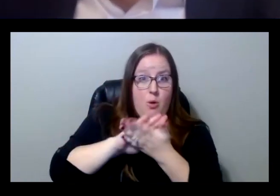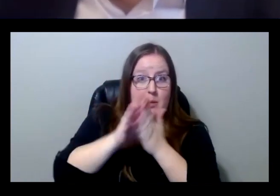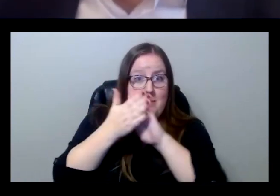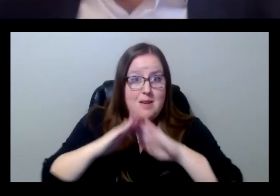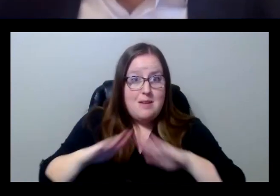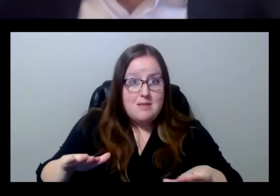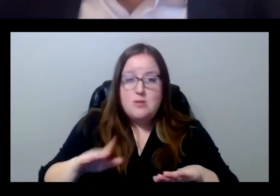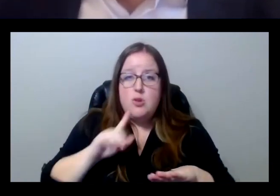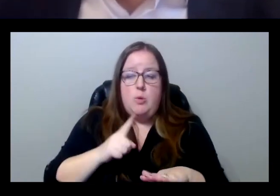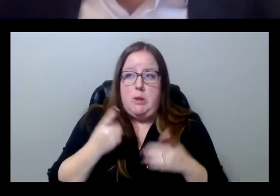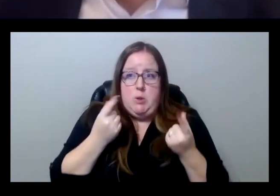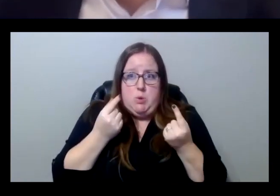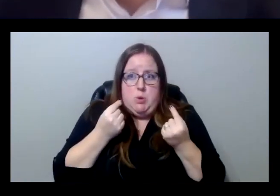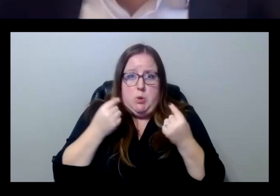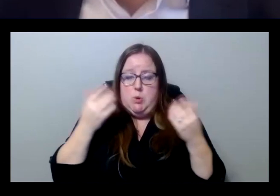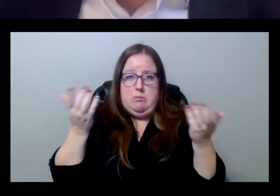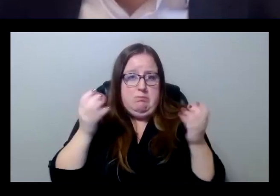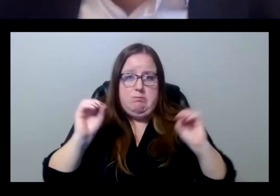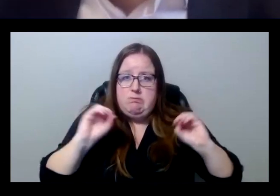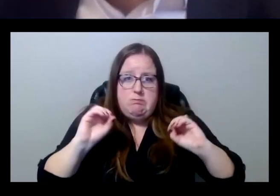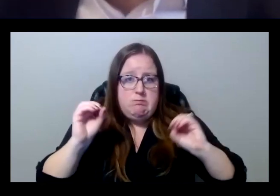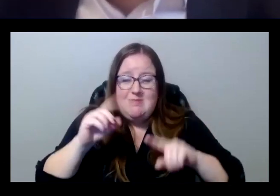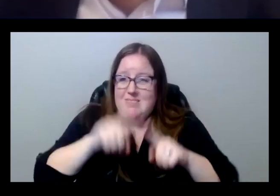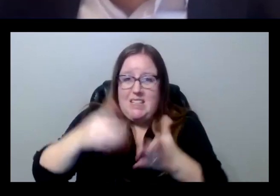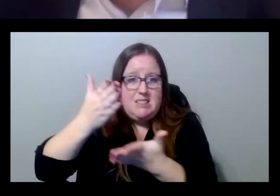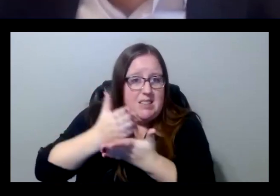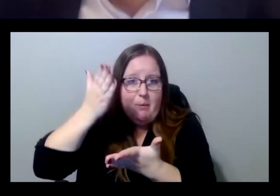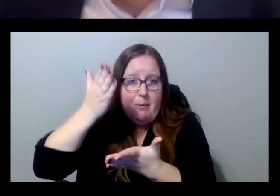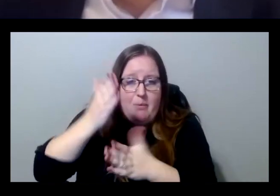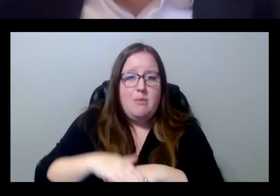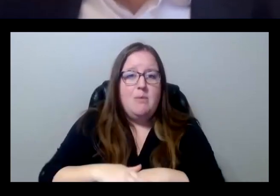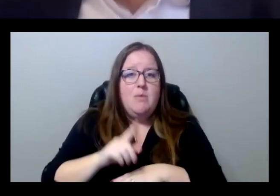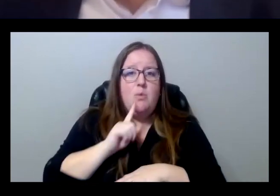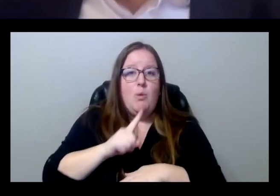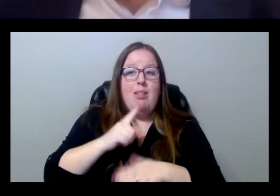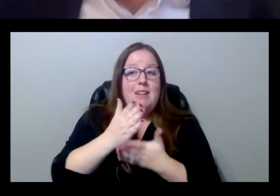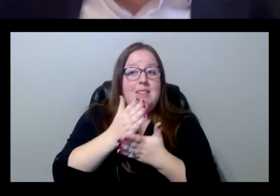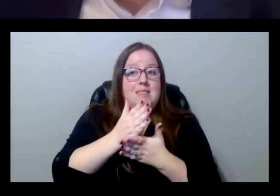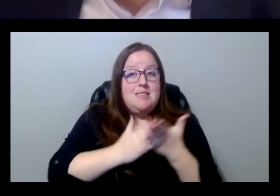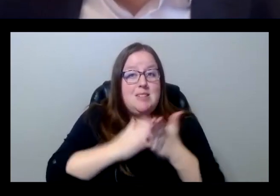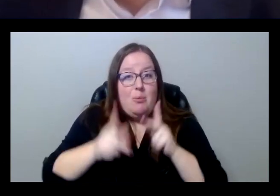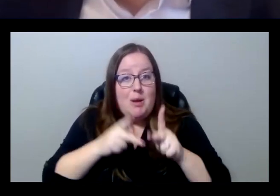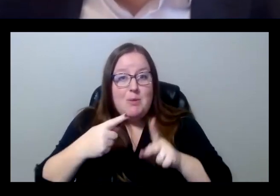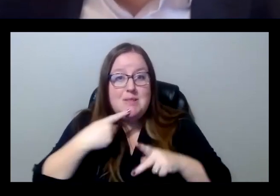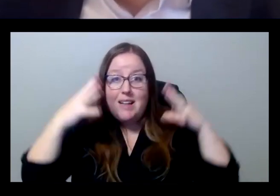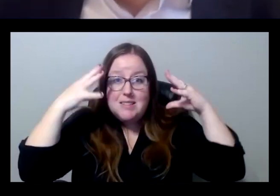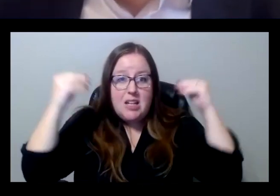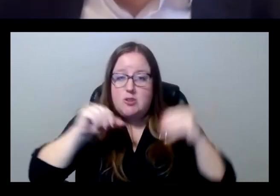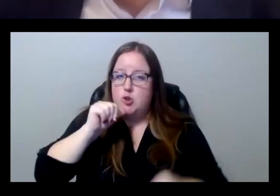at the time, the Bosnian Serbs who lived in the city, and by the way, the city previously